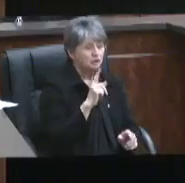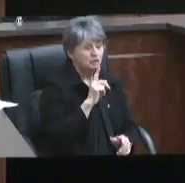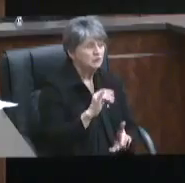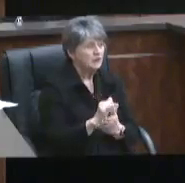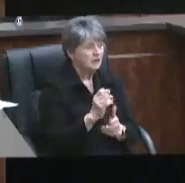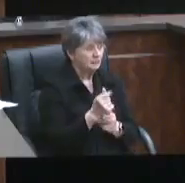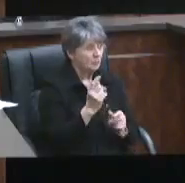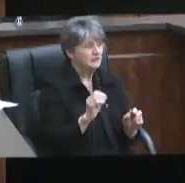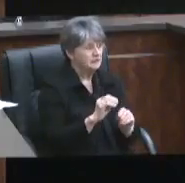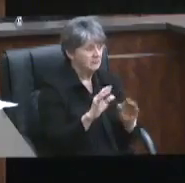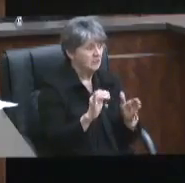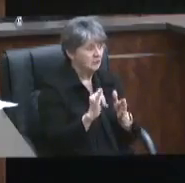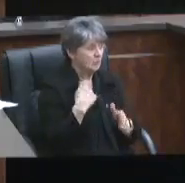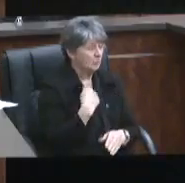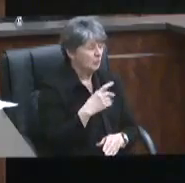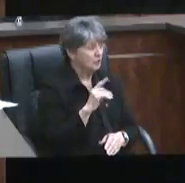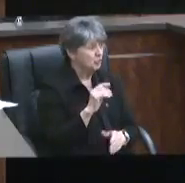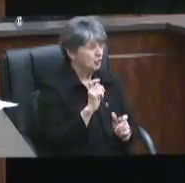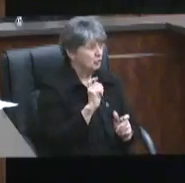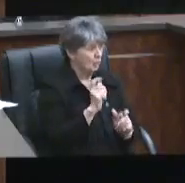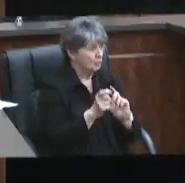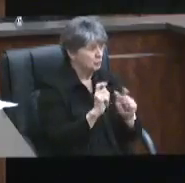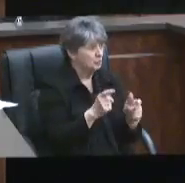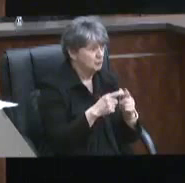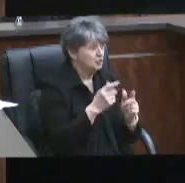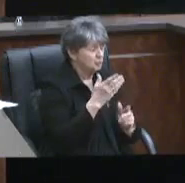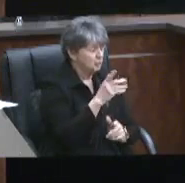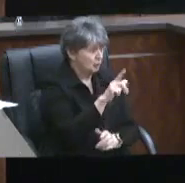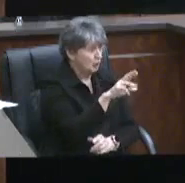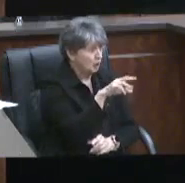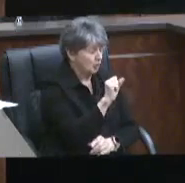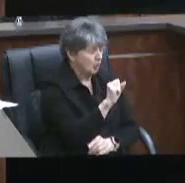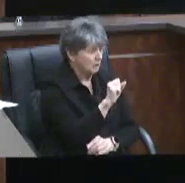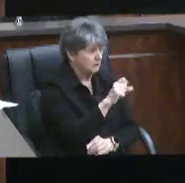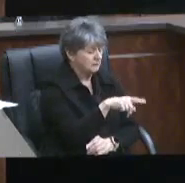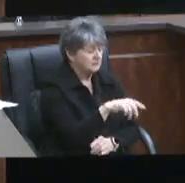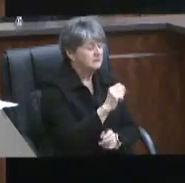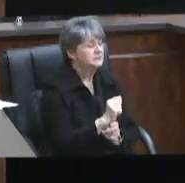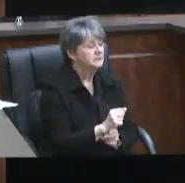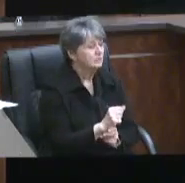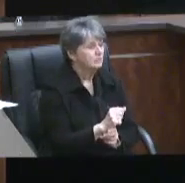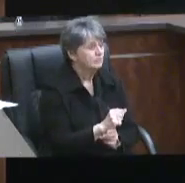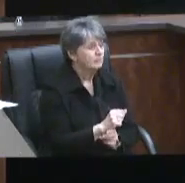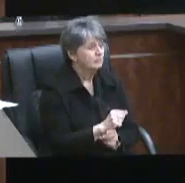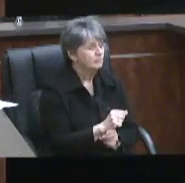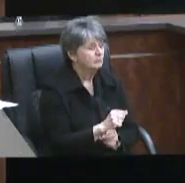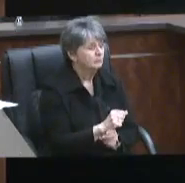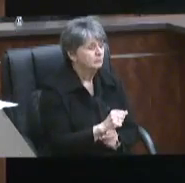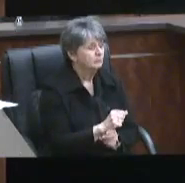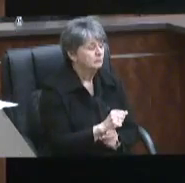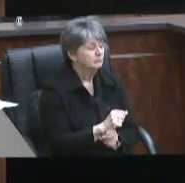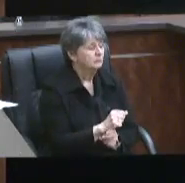you, to Lars. In the last, I guess, since